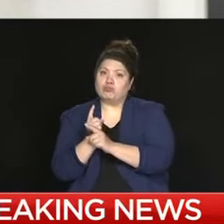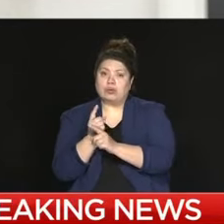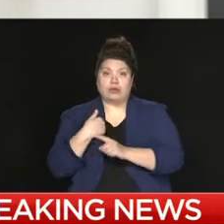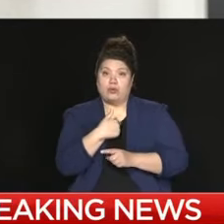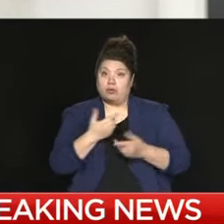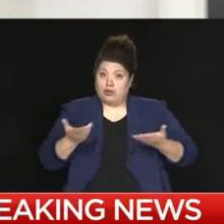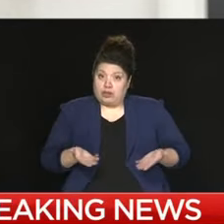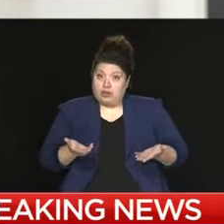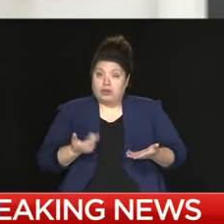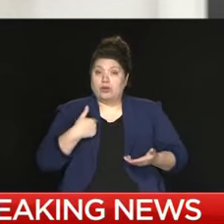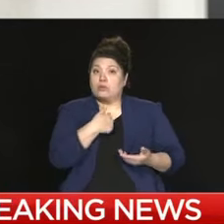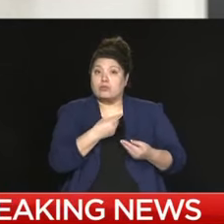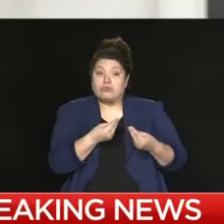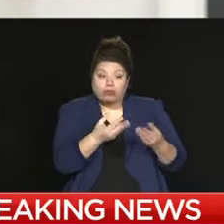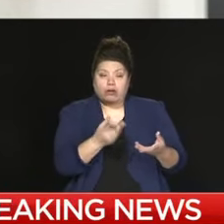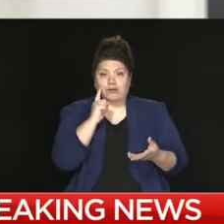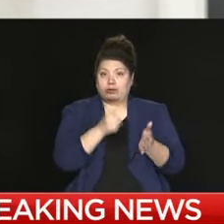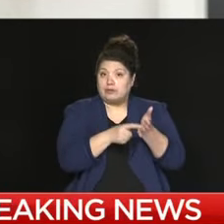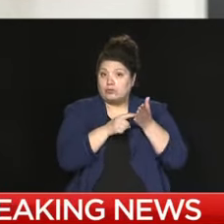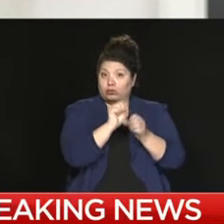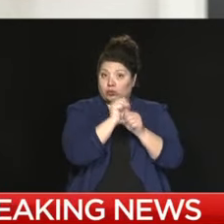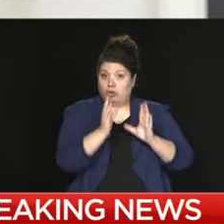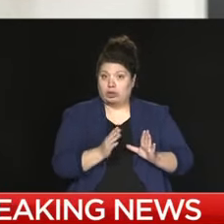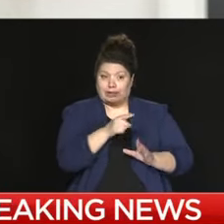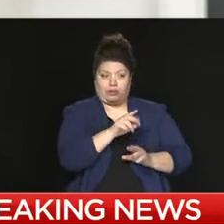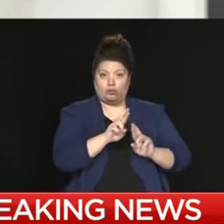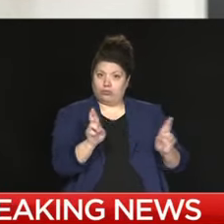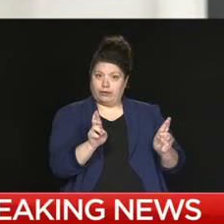sure that our essential workers will have the necessary support.